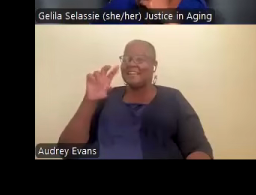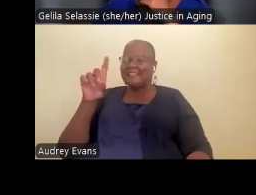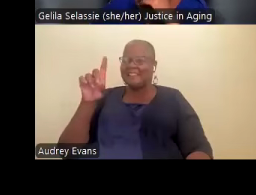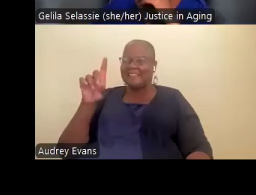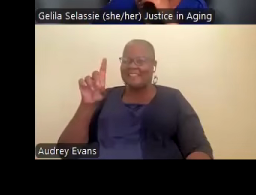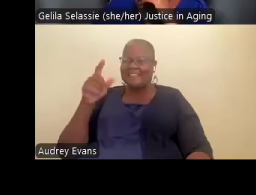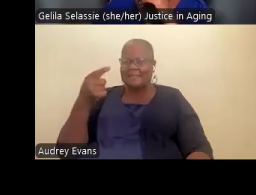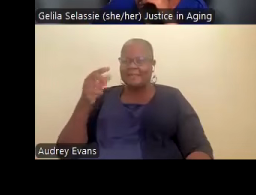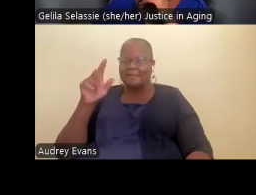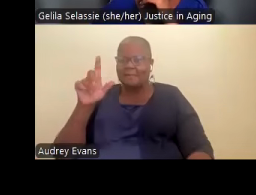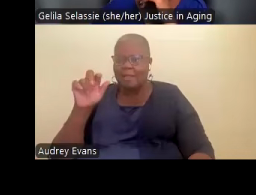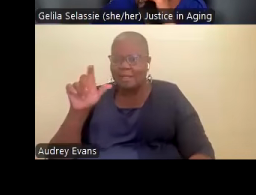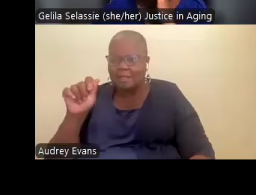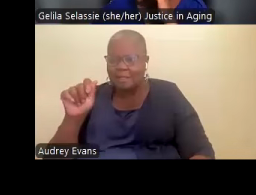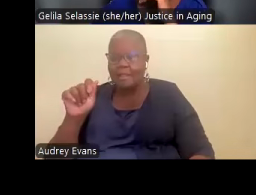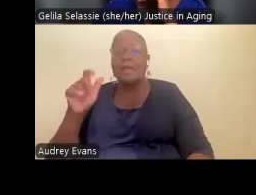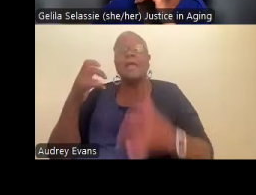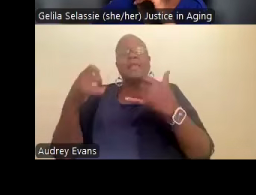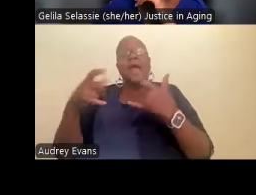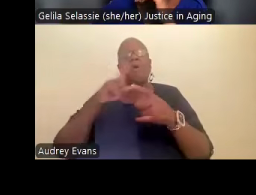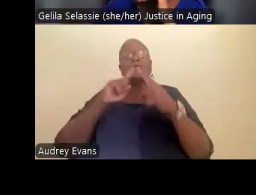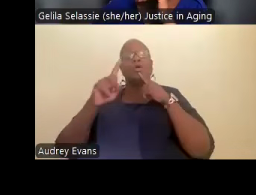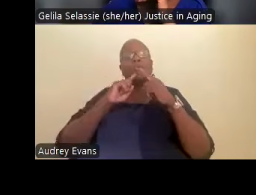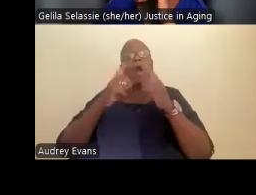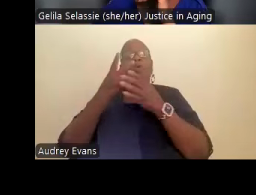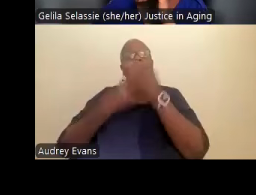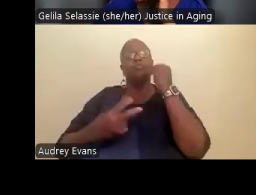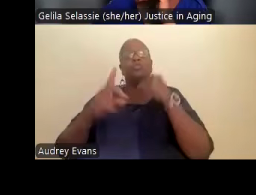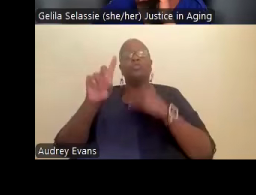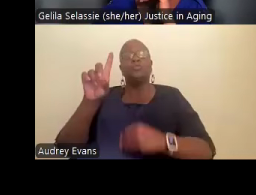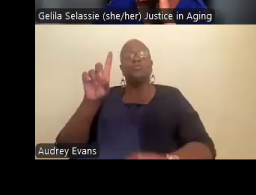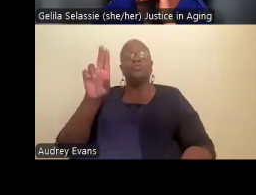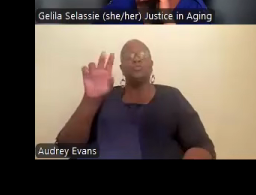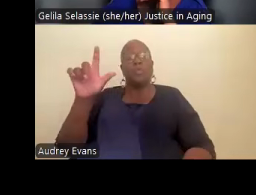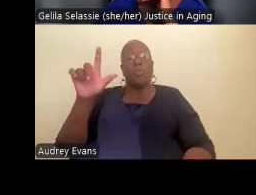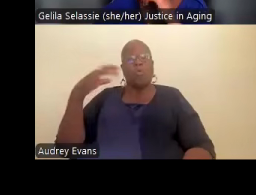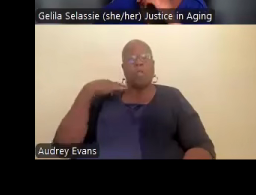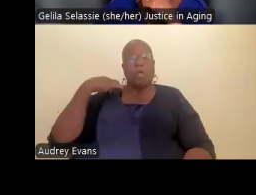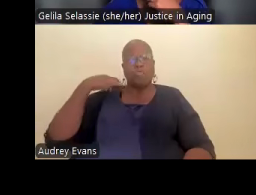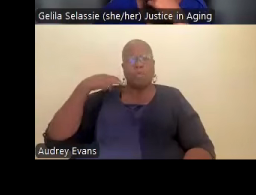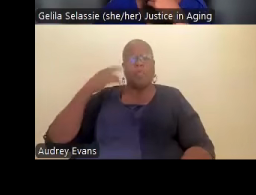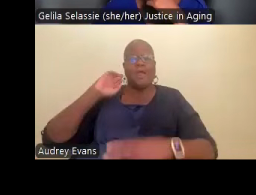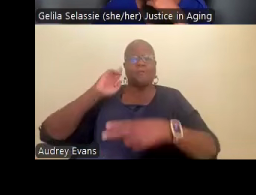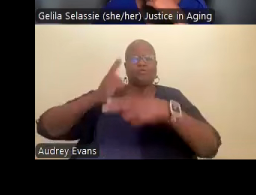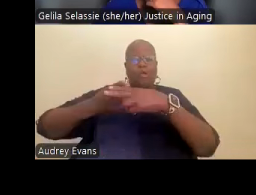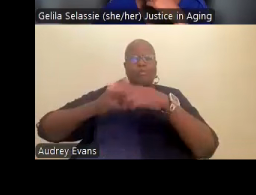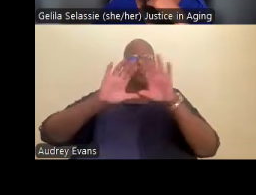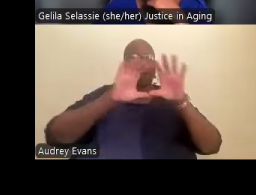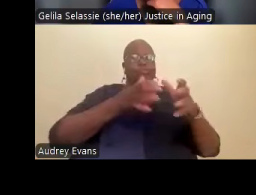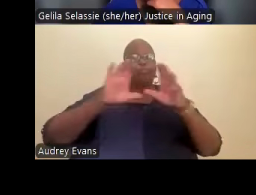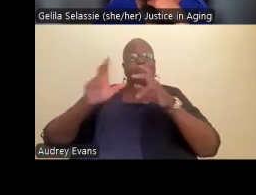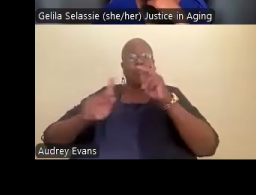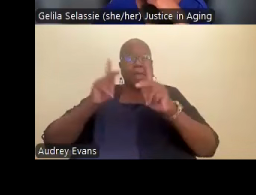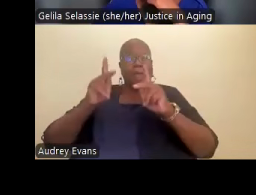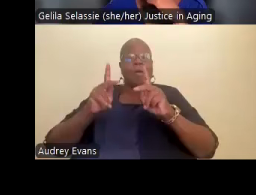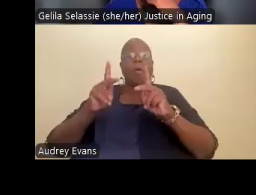so now we'll cover dual eligibles. Again, this is the term that's often used to refer to a group of people who are